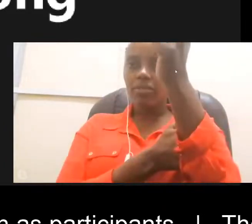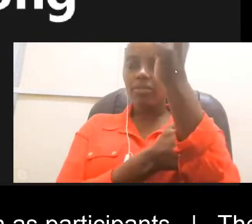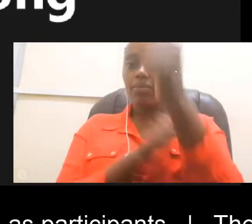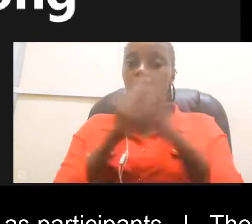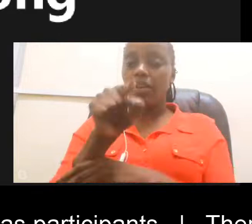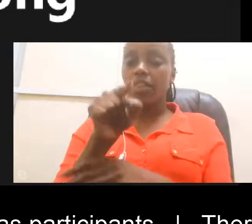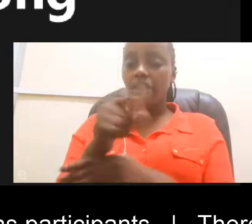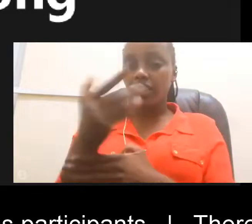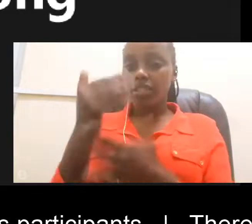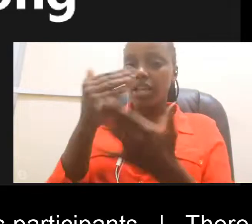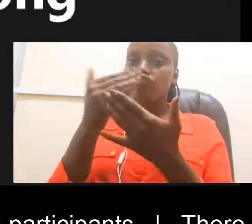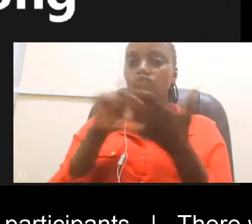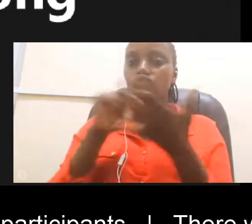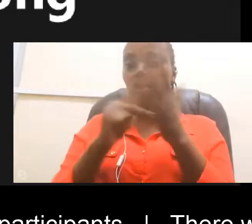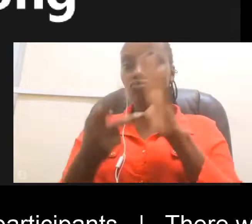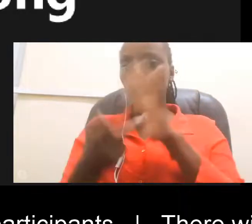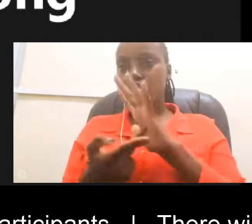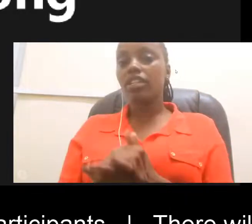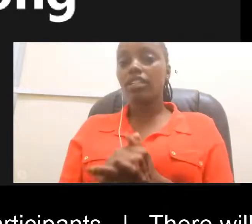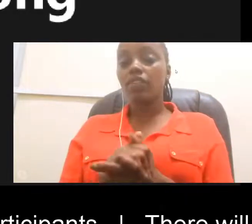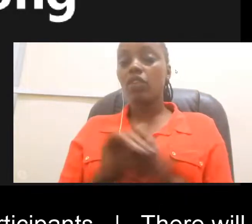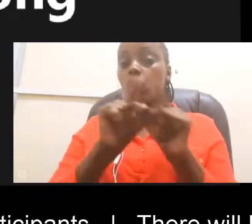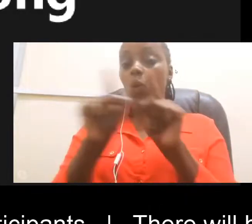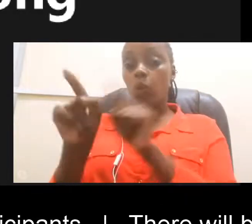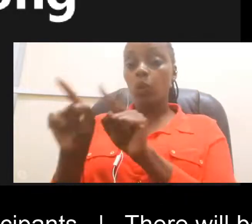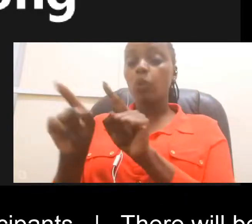program. So